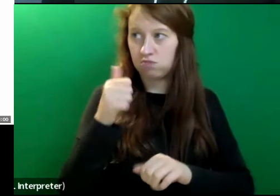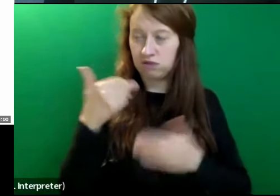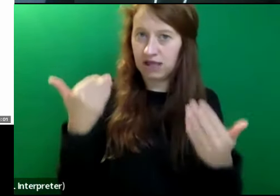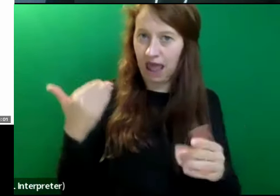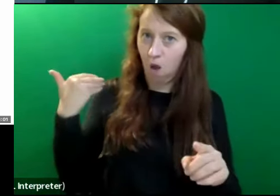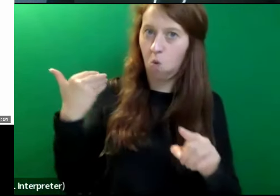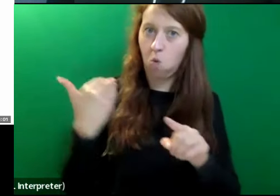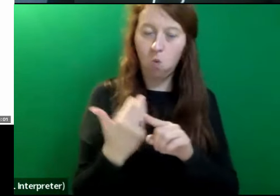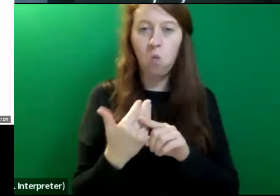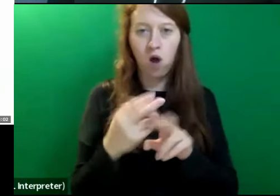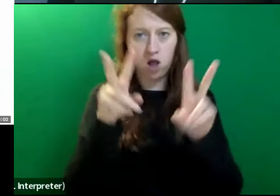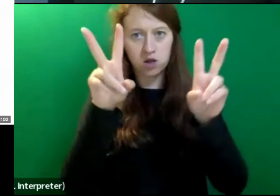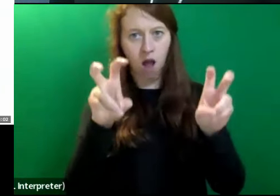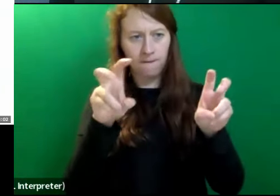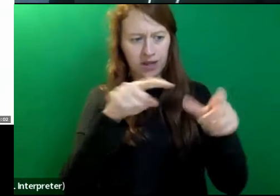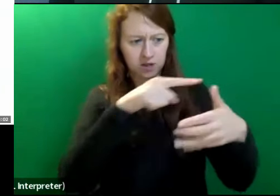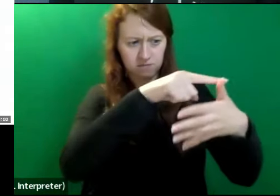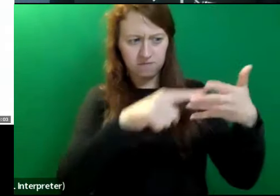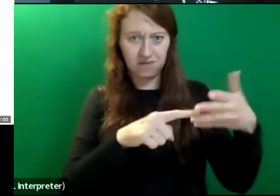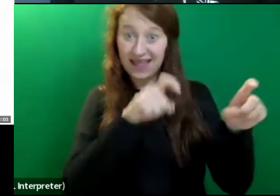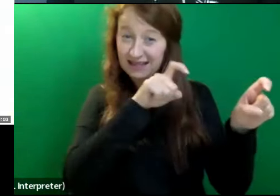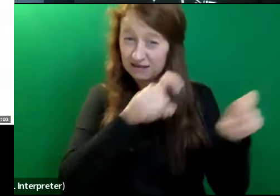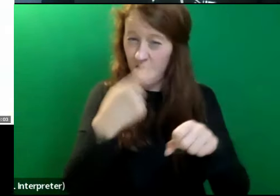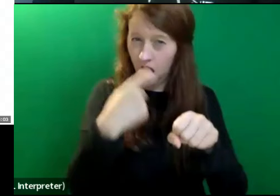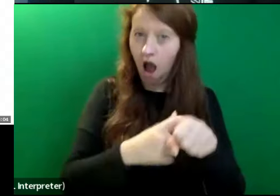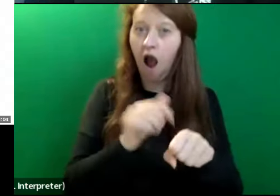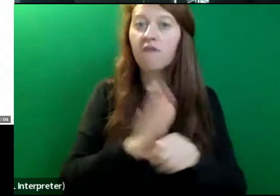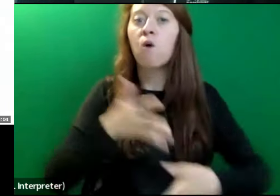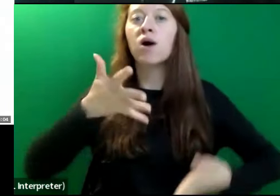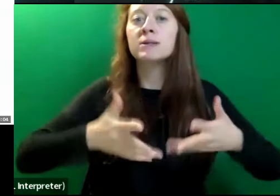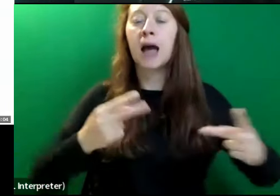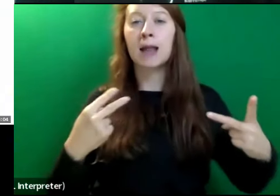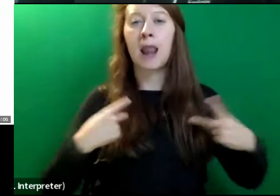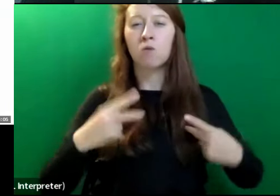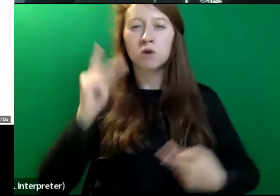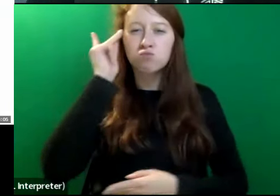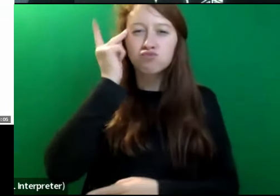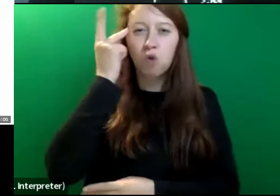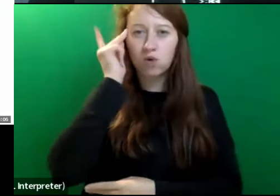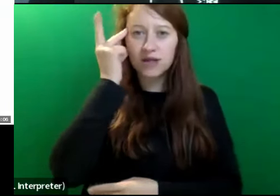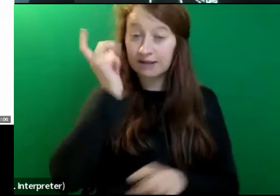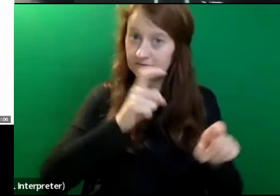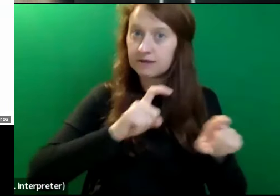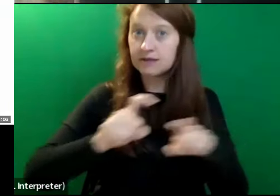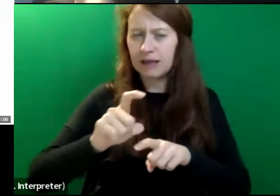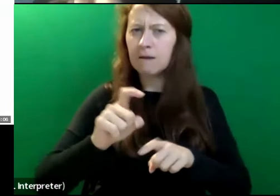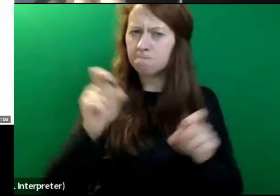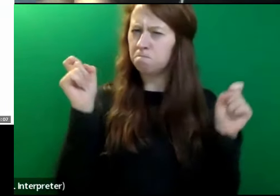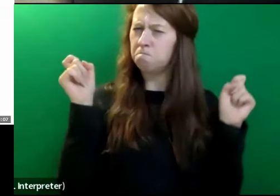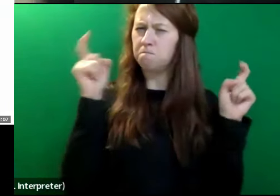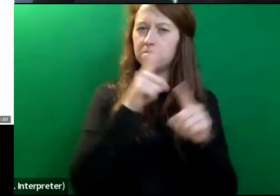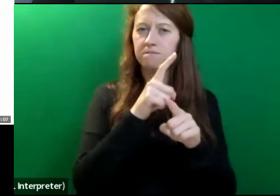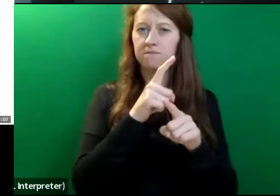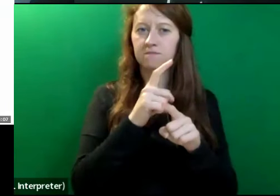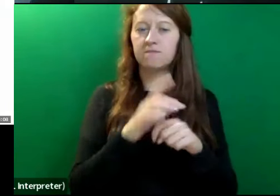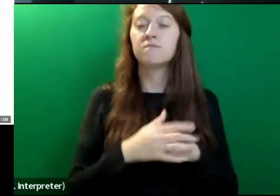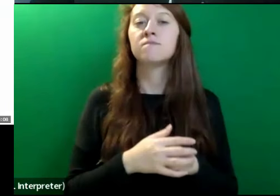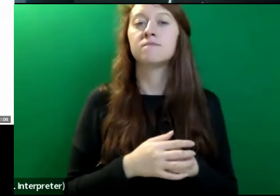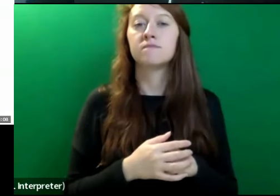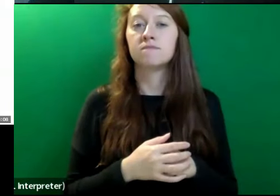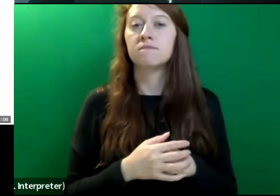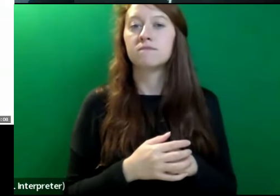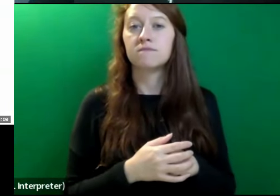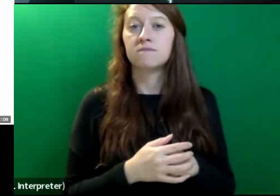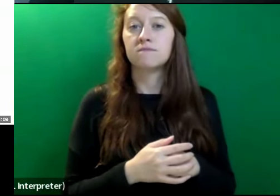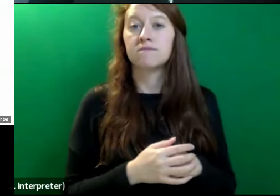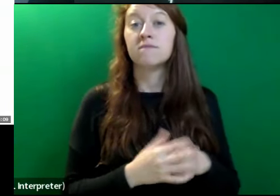challenge today for sign language processing. And I've added up all of those areas,